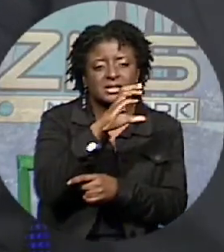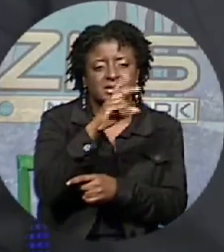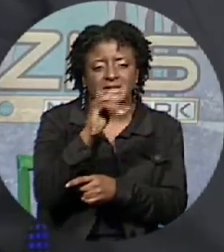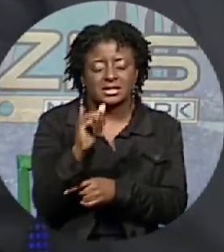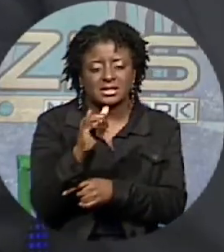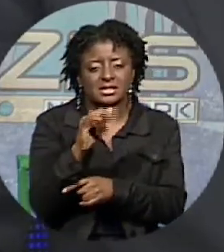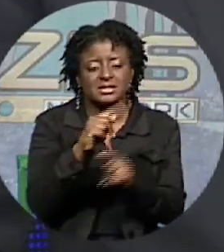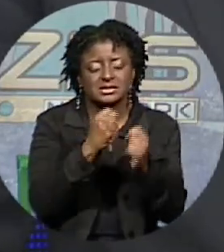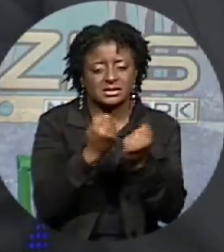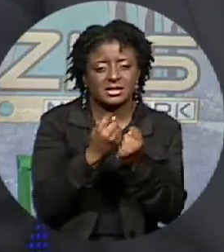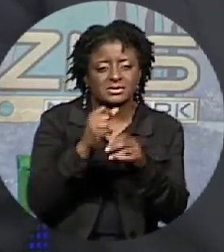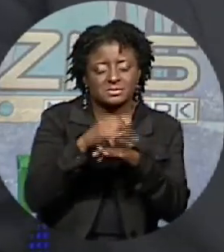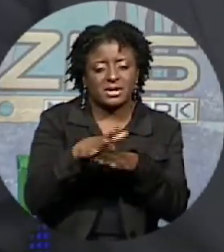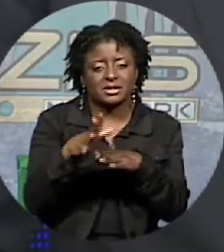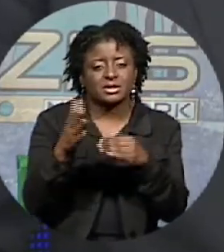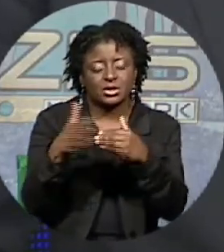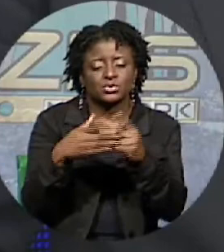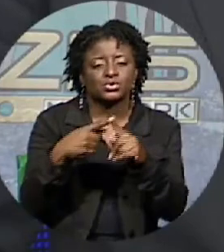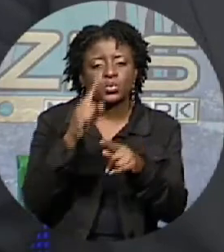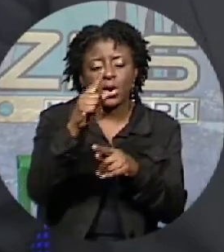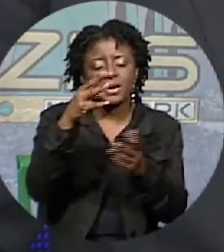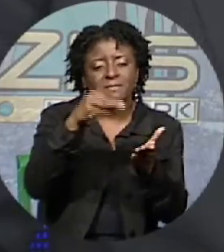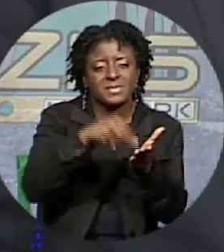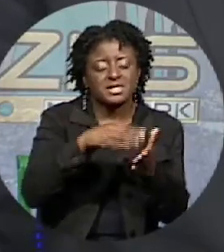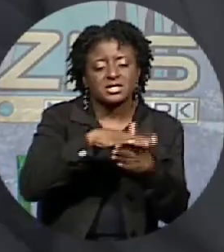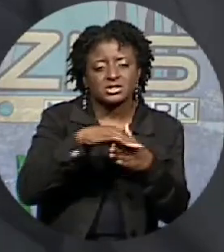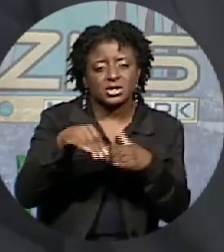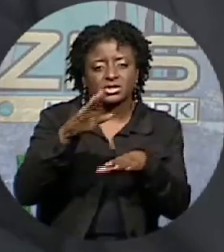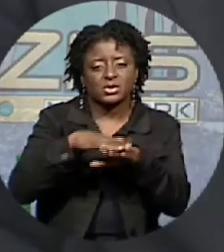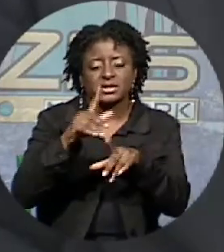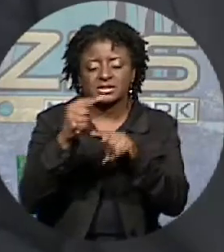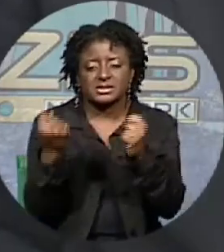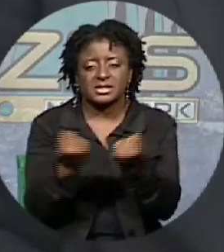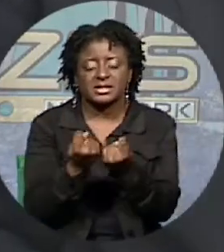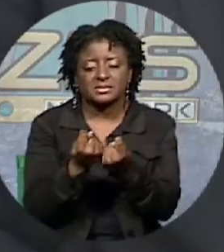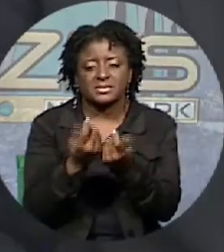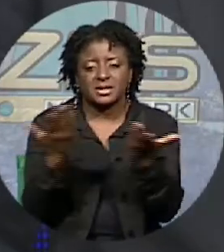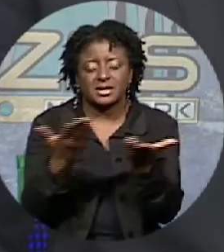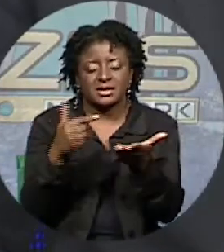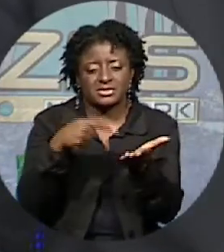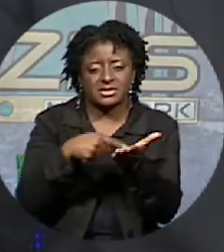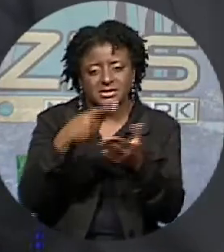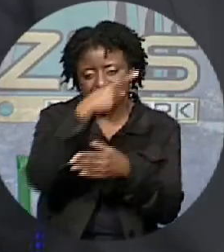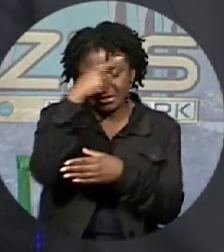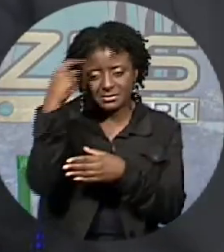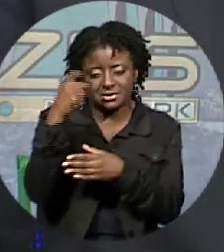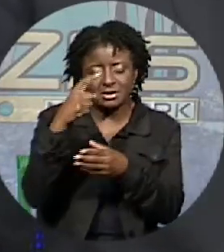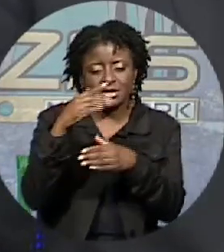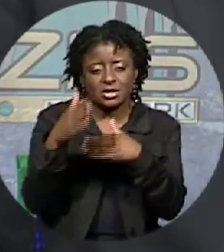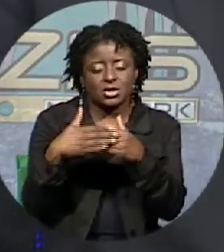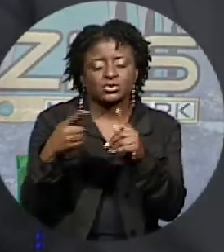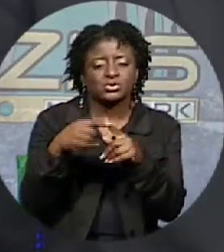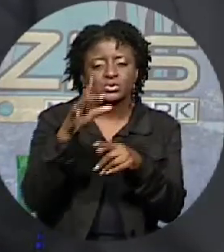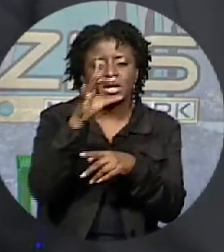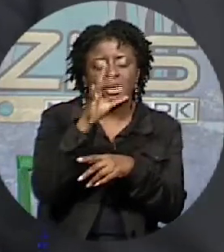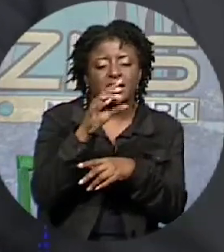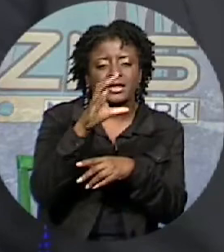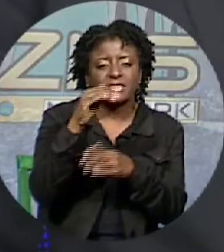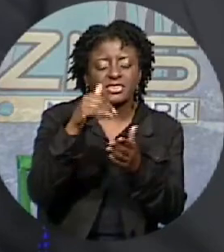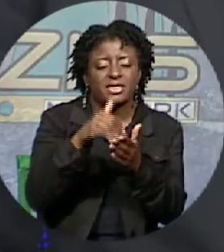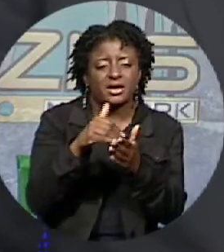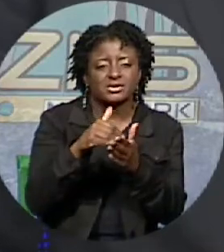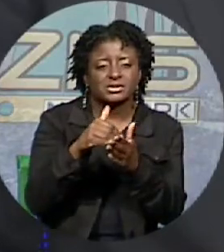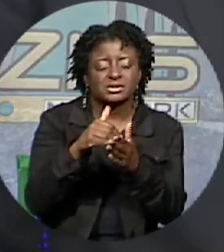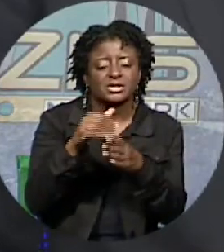over the summer. A newspaper is reporting that the team spent $800,000 in expenses, including a $1,500 a night